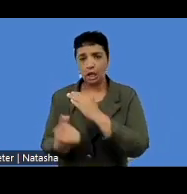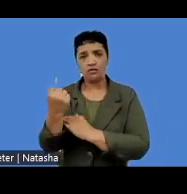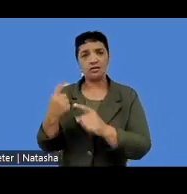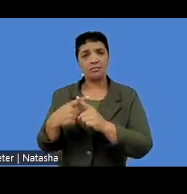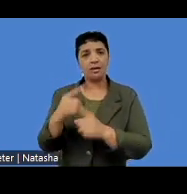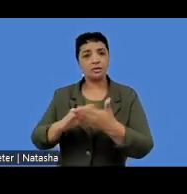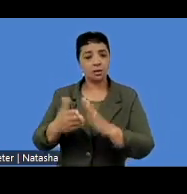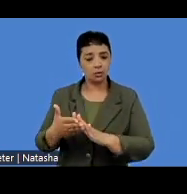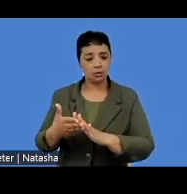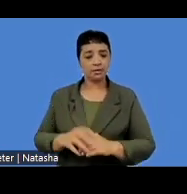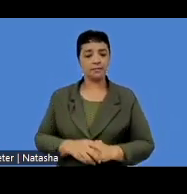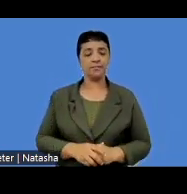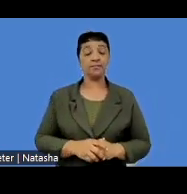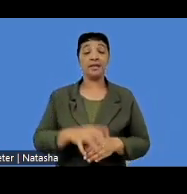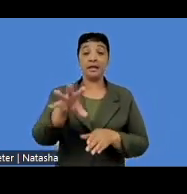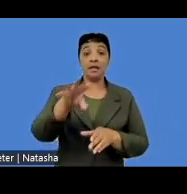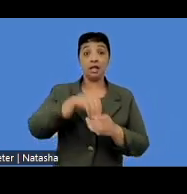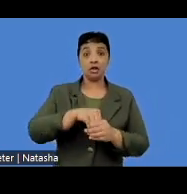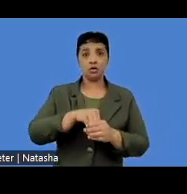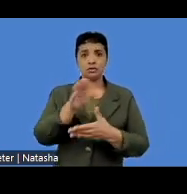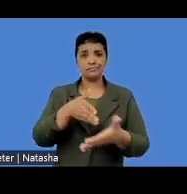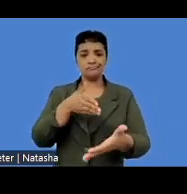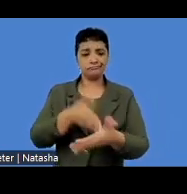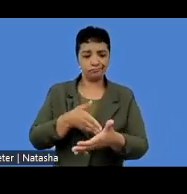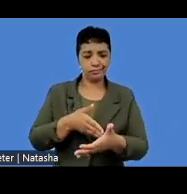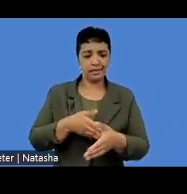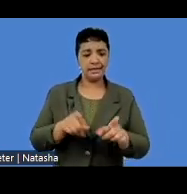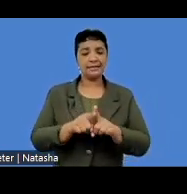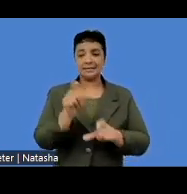and necessary accommodations for persons with disabilities.